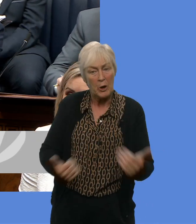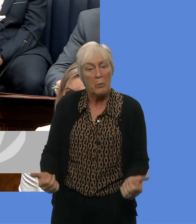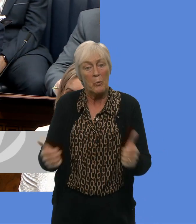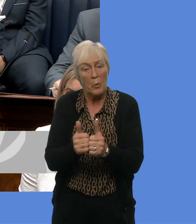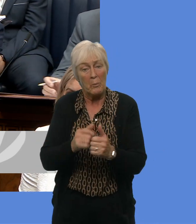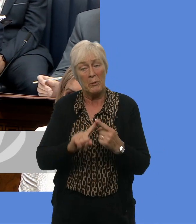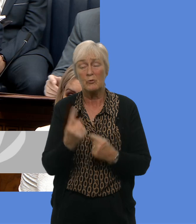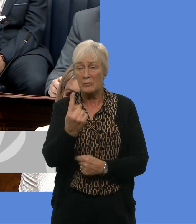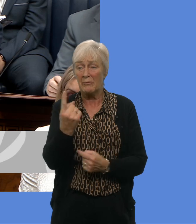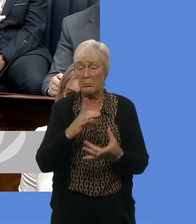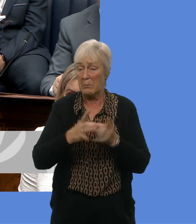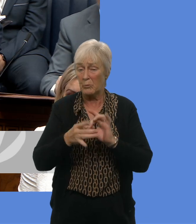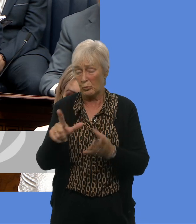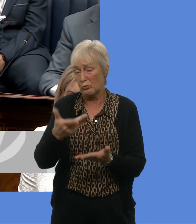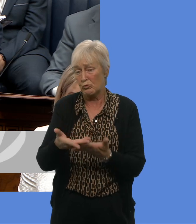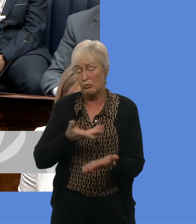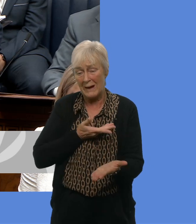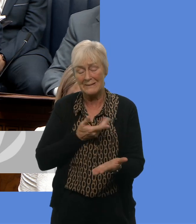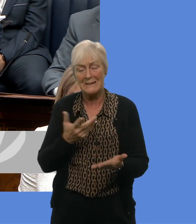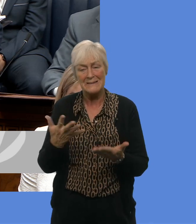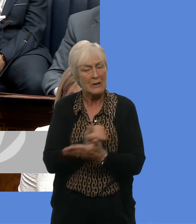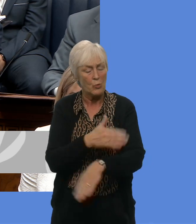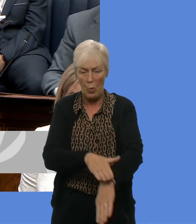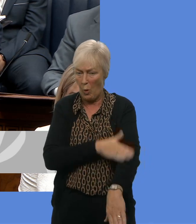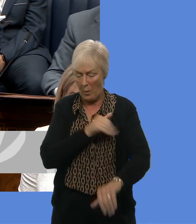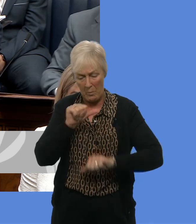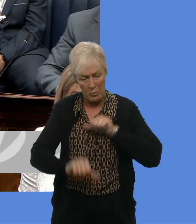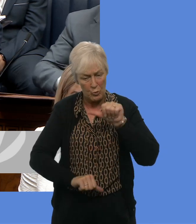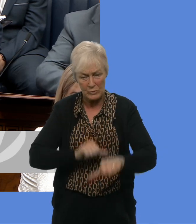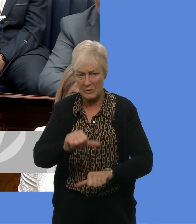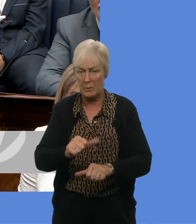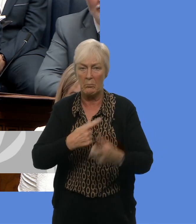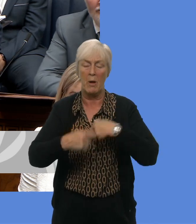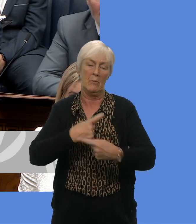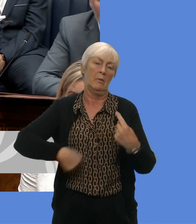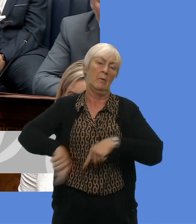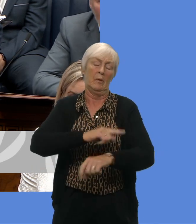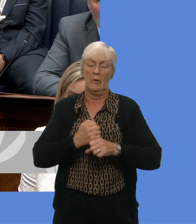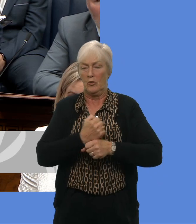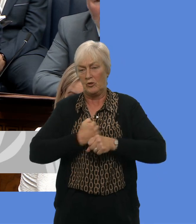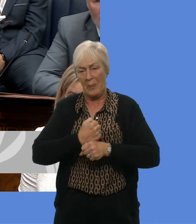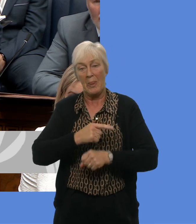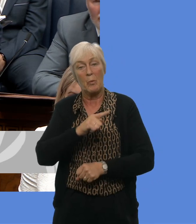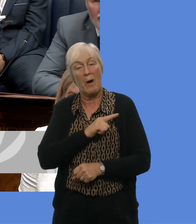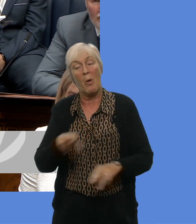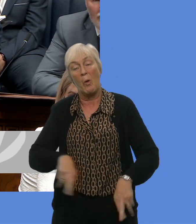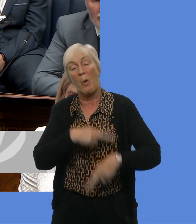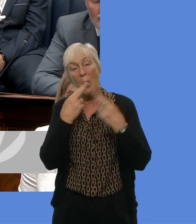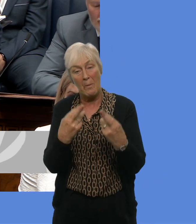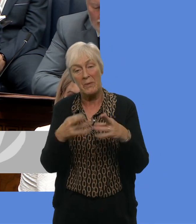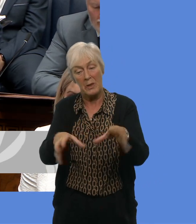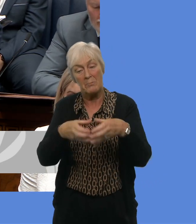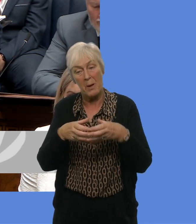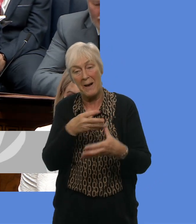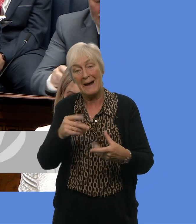right, the process I think takes too long and it obviously leads to frustration. That's why I'm wanting the Department and the EA to look at that process to see